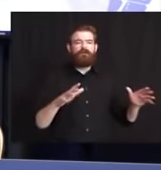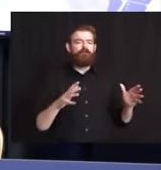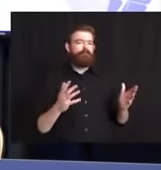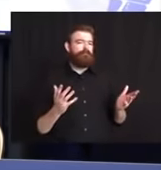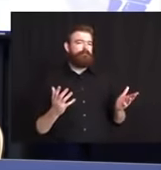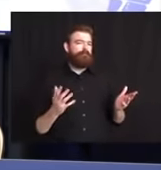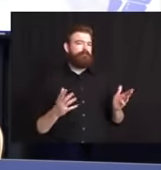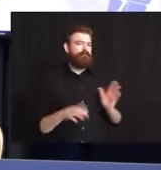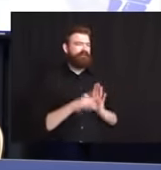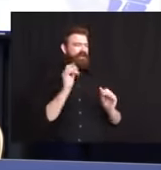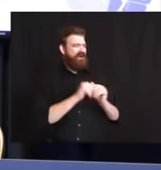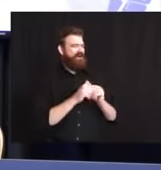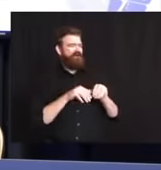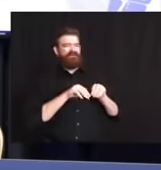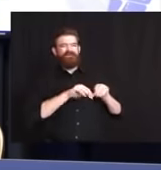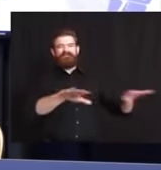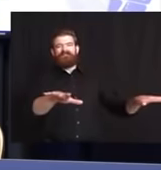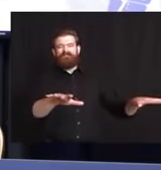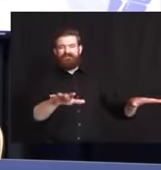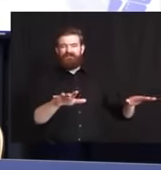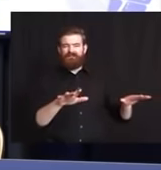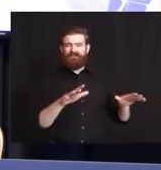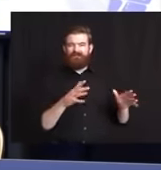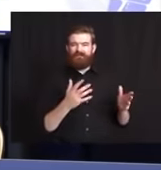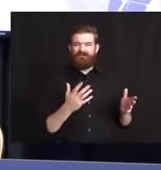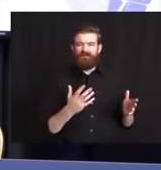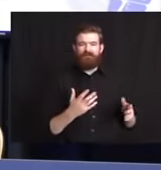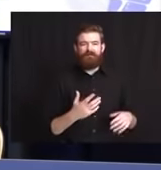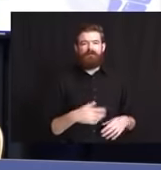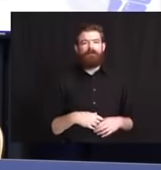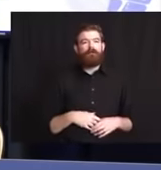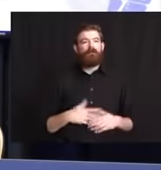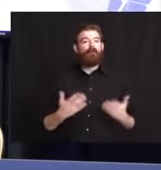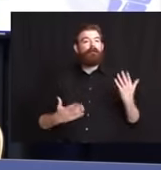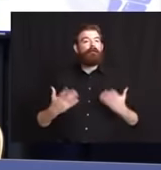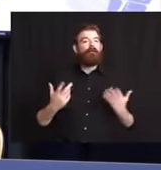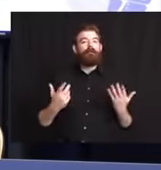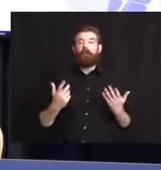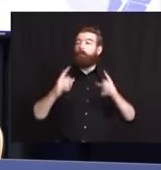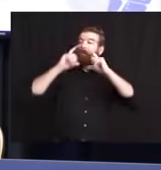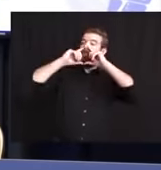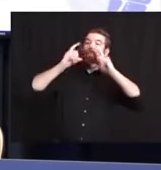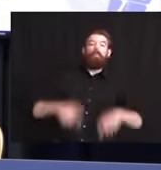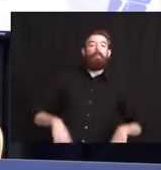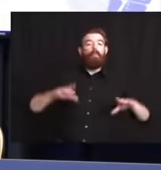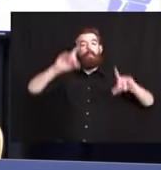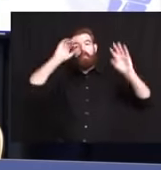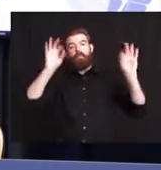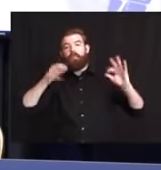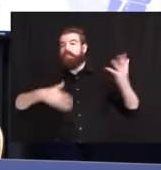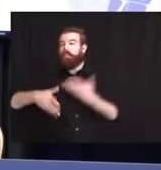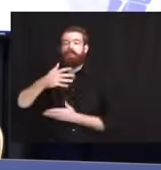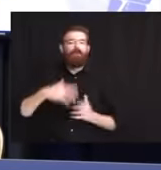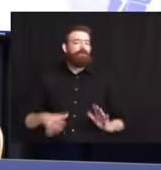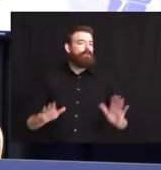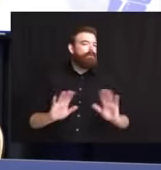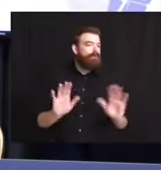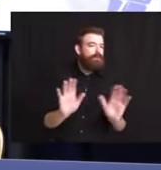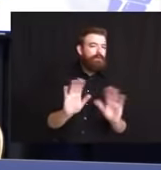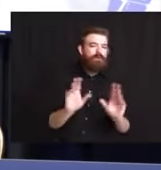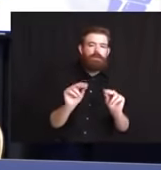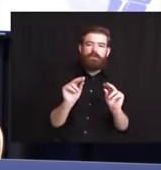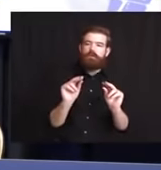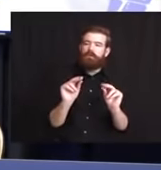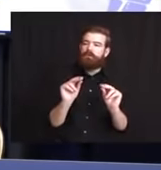We cannot let our guard down. We must keep up all public health measures that have allowed us to flatten the curve